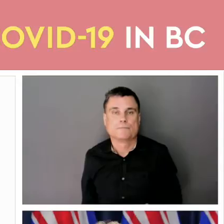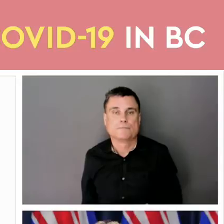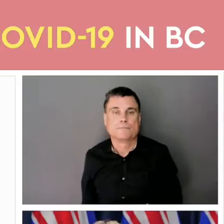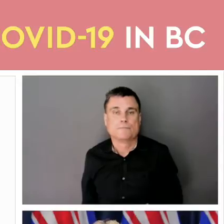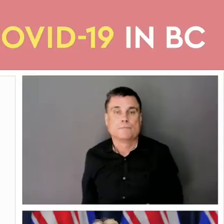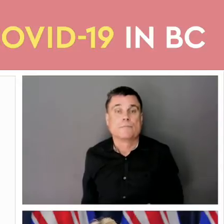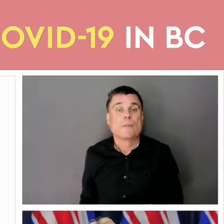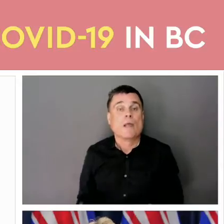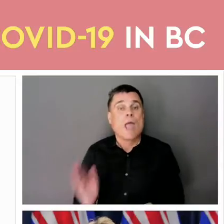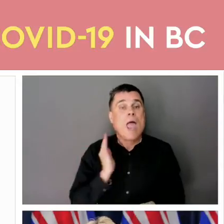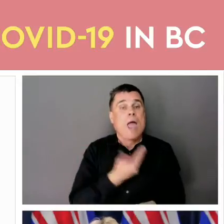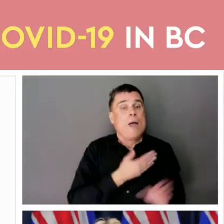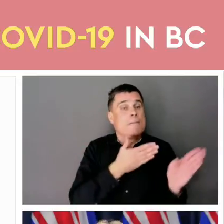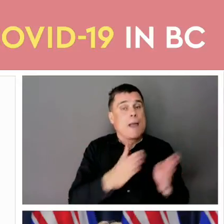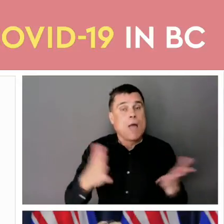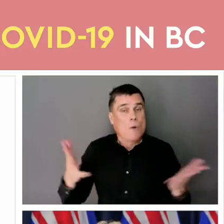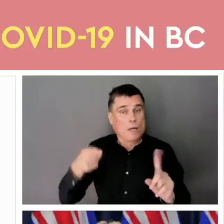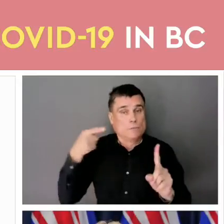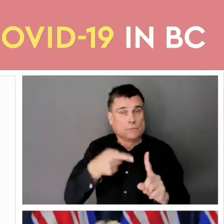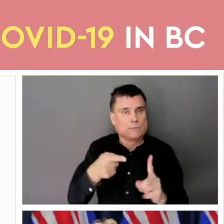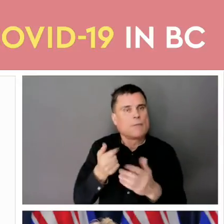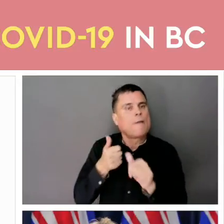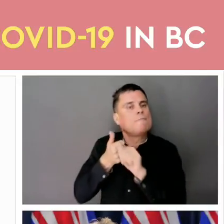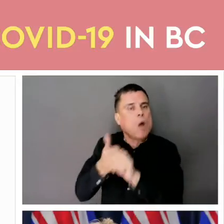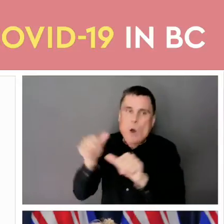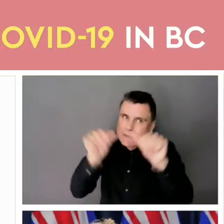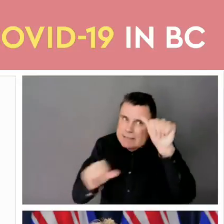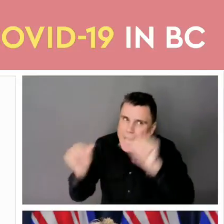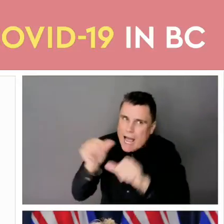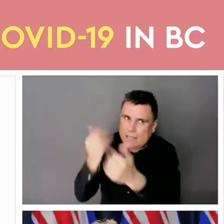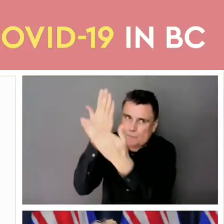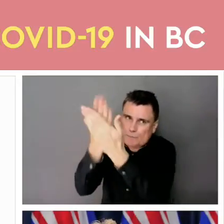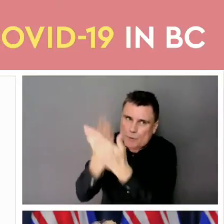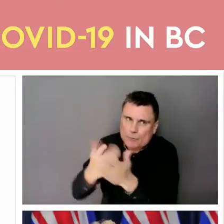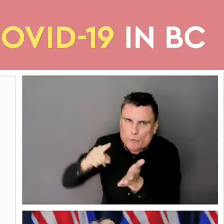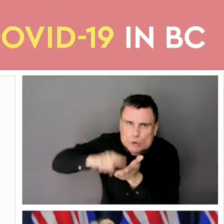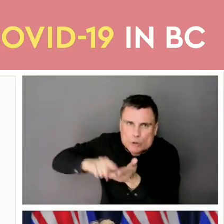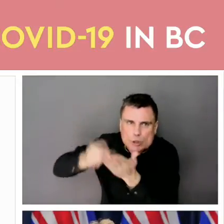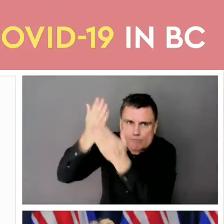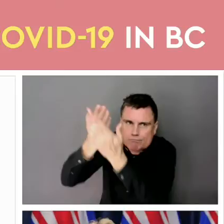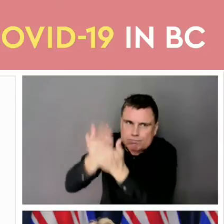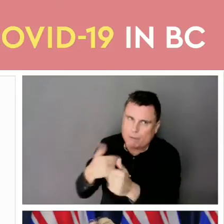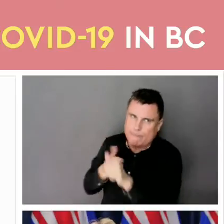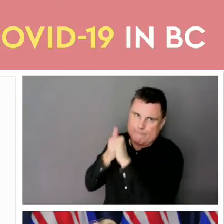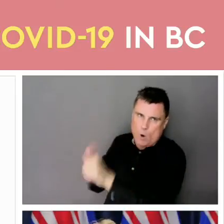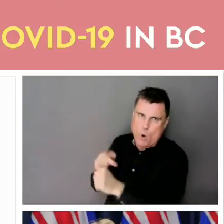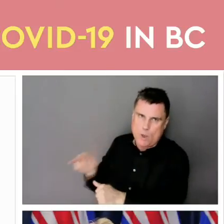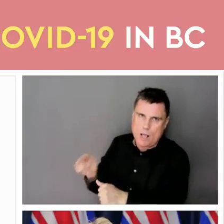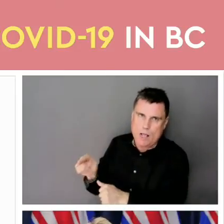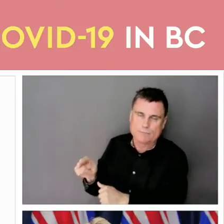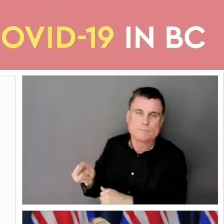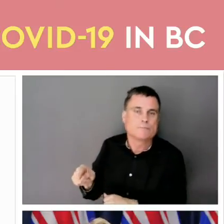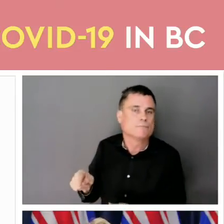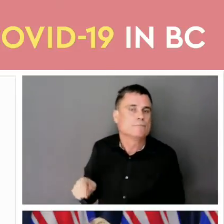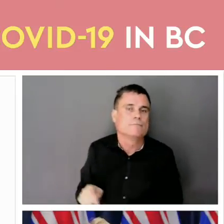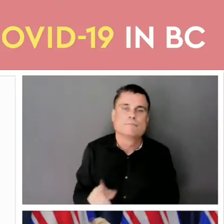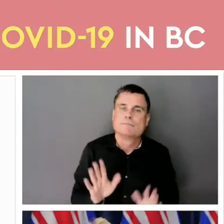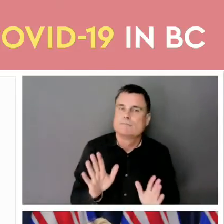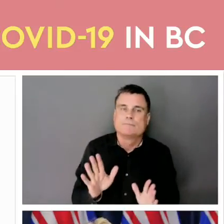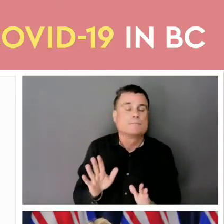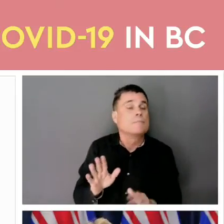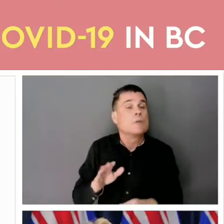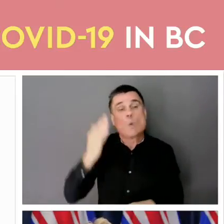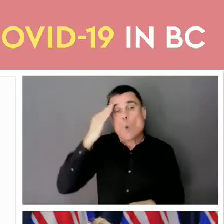are most vulnerable to the virus first. And we know that the single greatest risk factor for severe illness and death